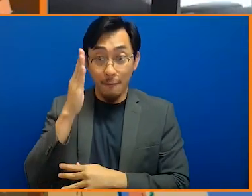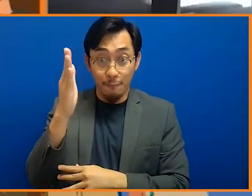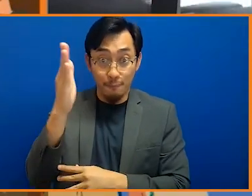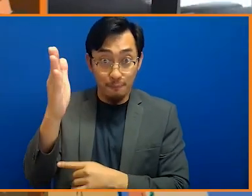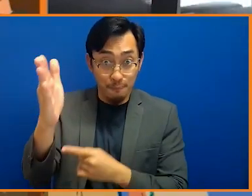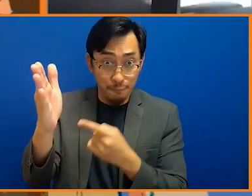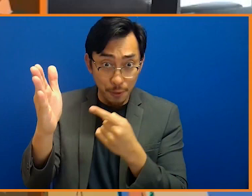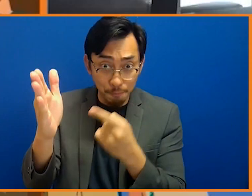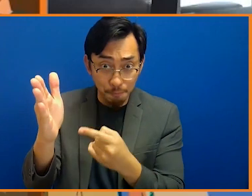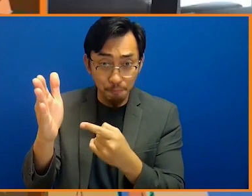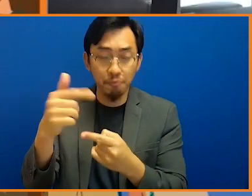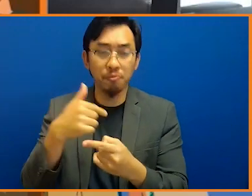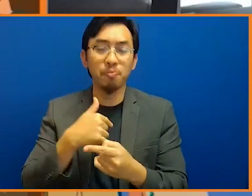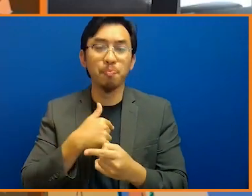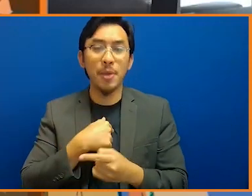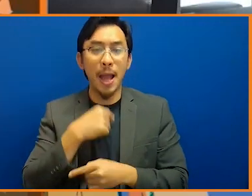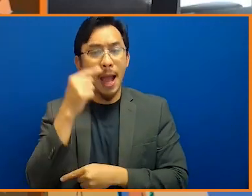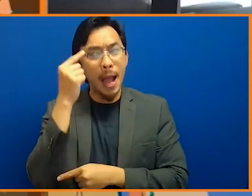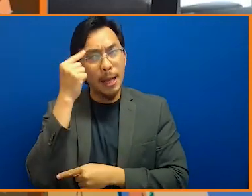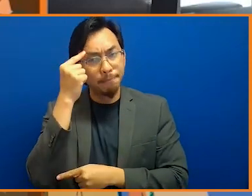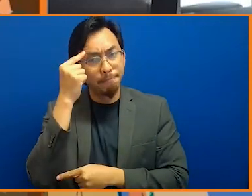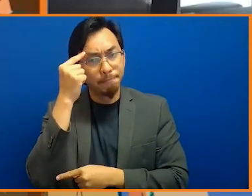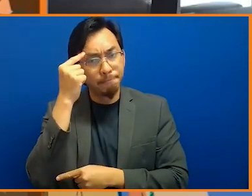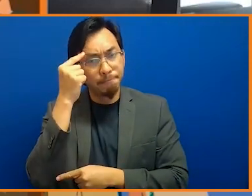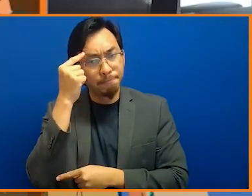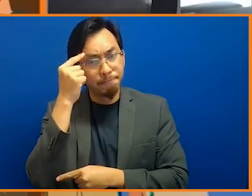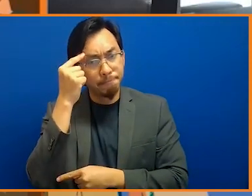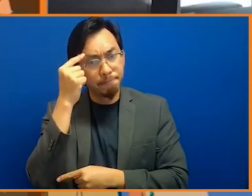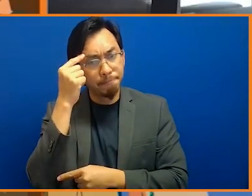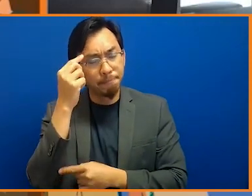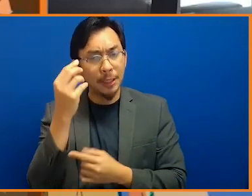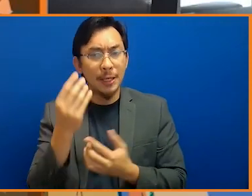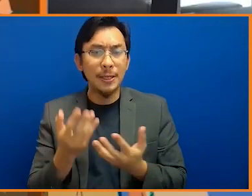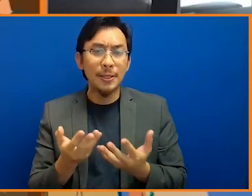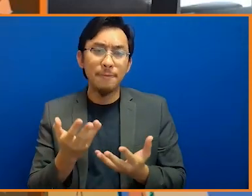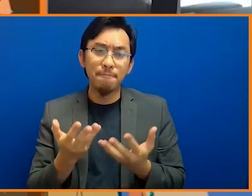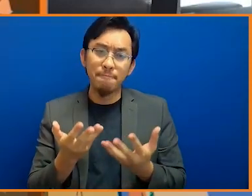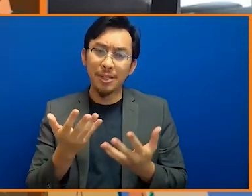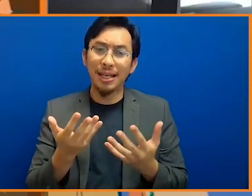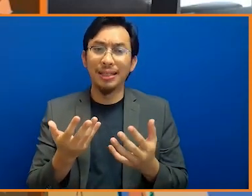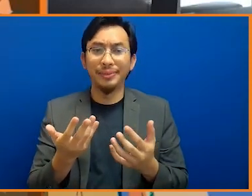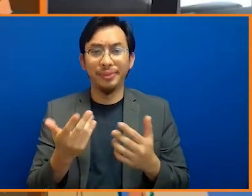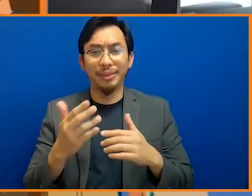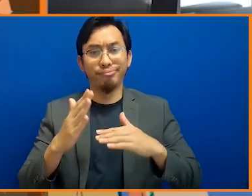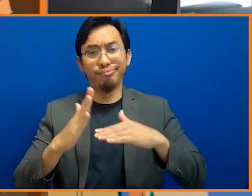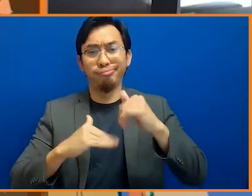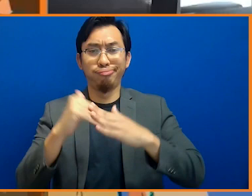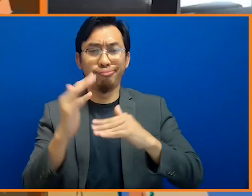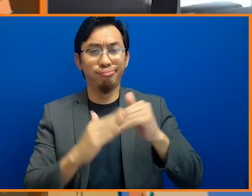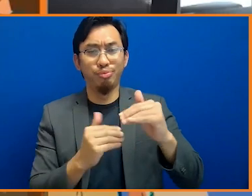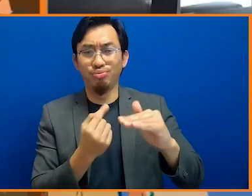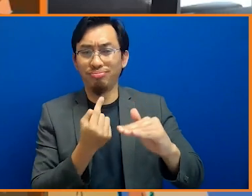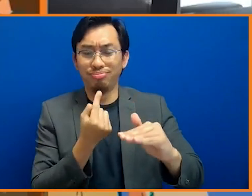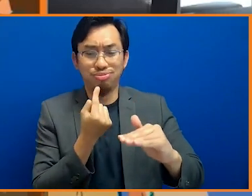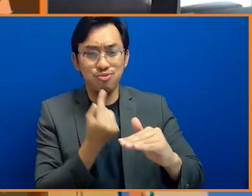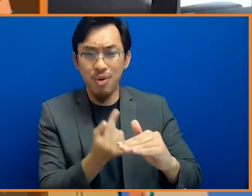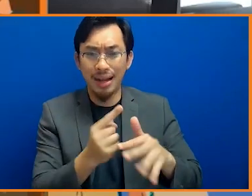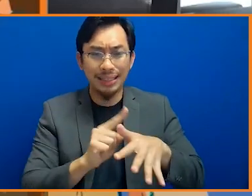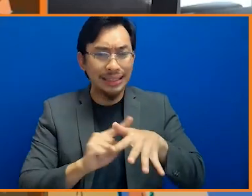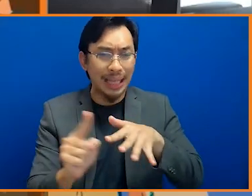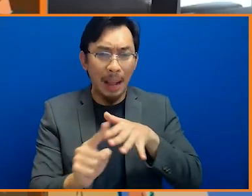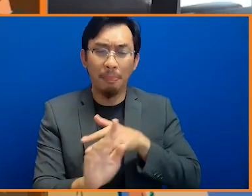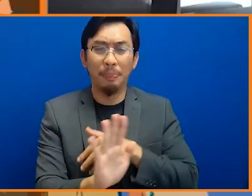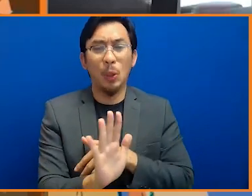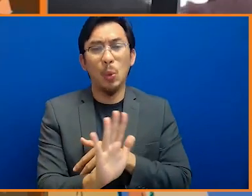future, I believe it is not a preferable way to construct a single purpose escape